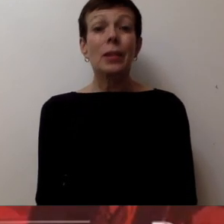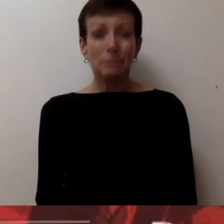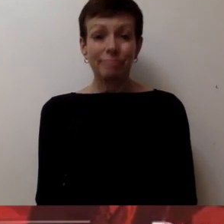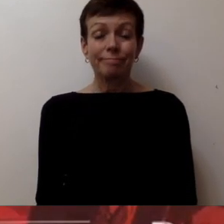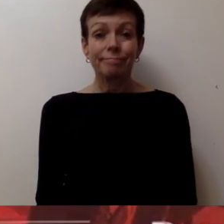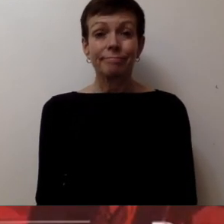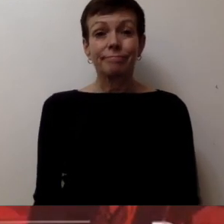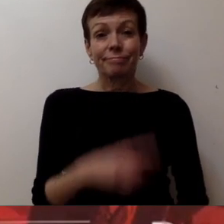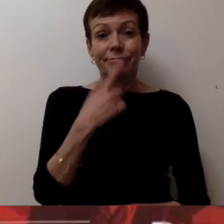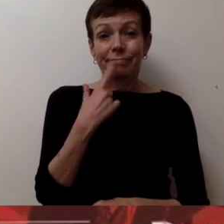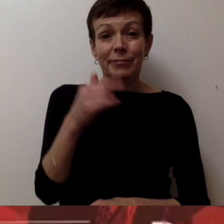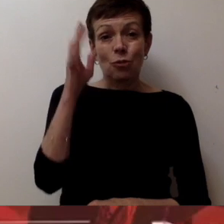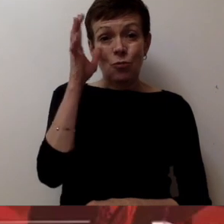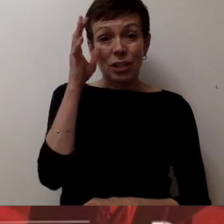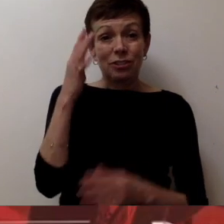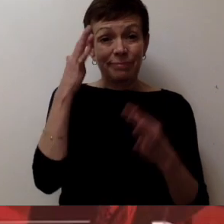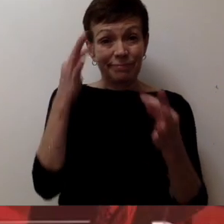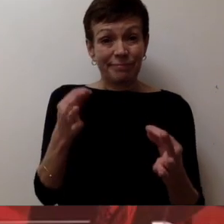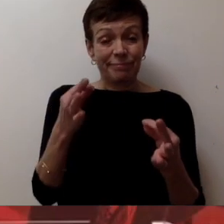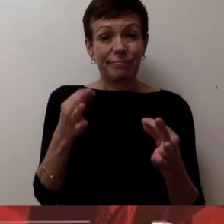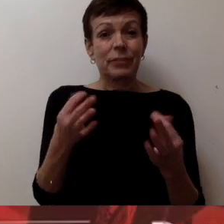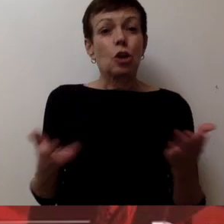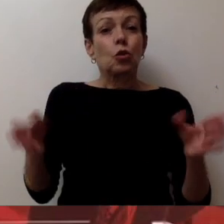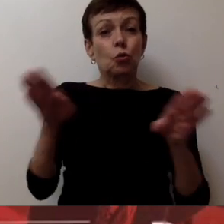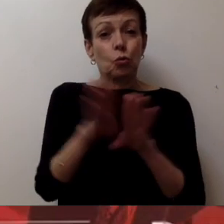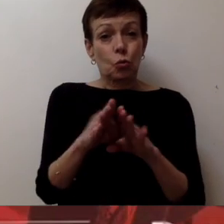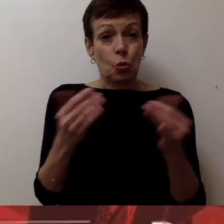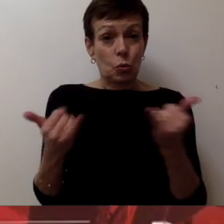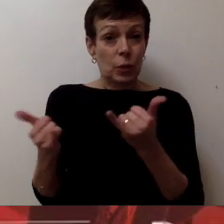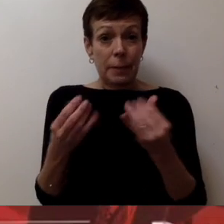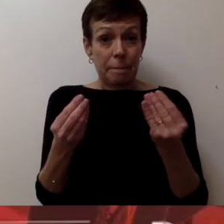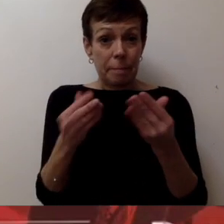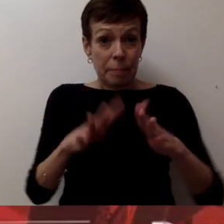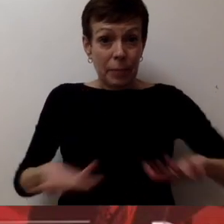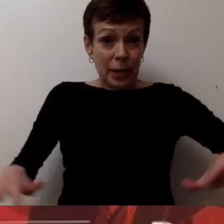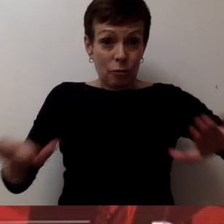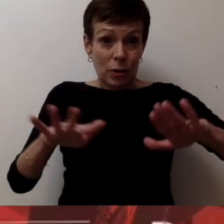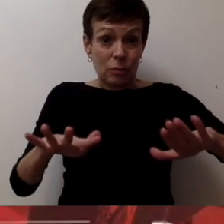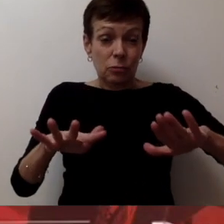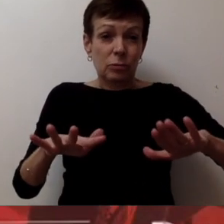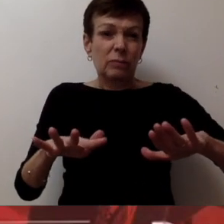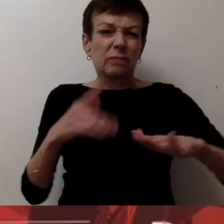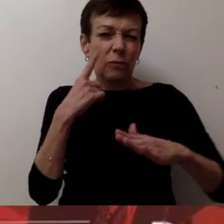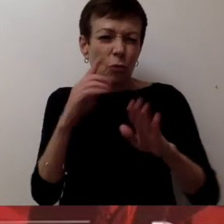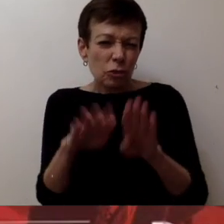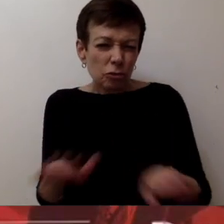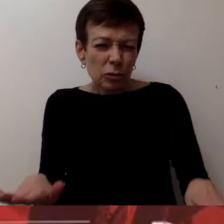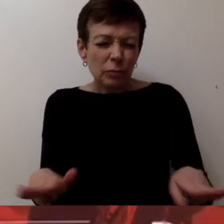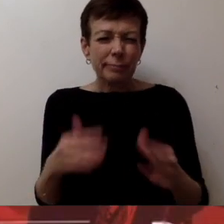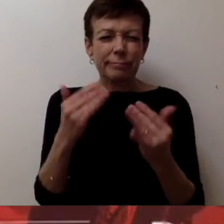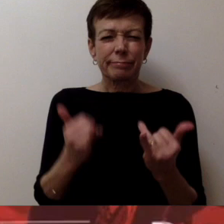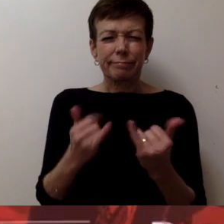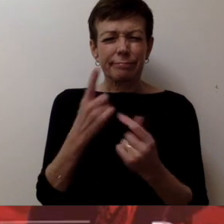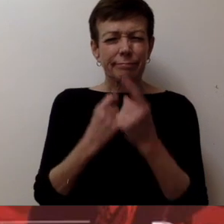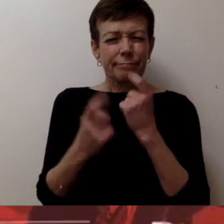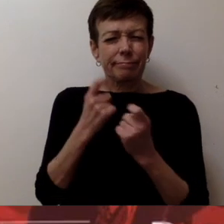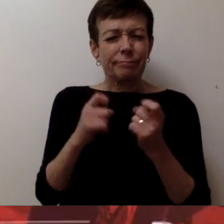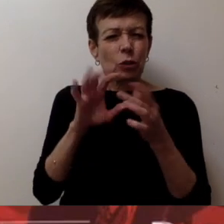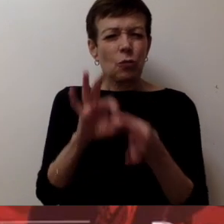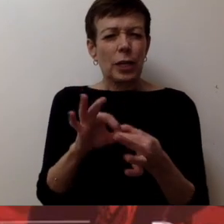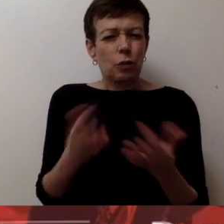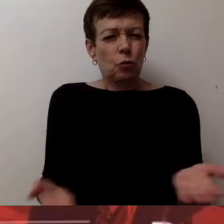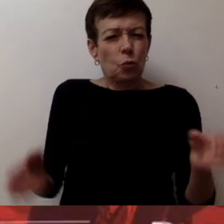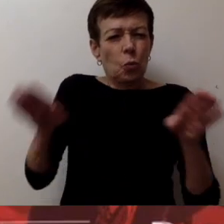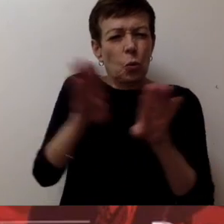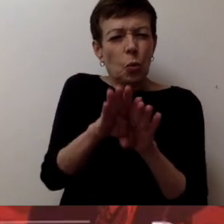So the City of Red Deer had made the difficult decision to close playgrounds, and we do have some questions being posed on our Facebook feed around closure of those playgrounds, but